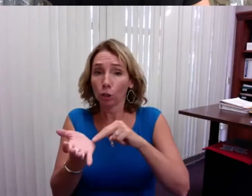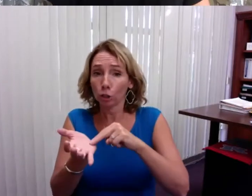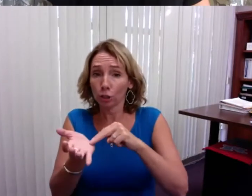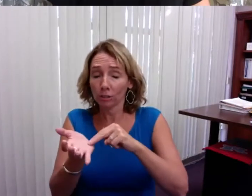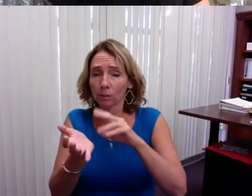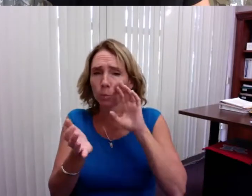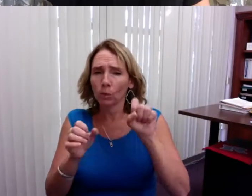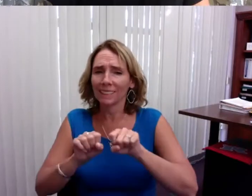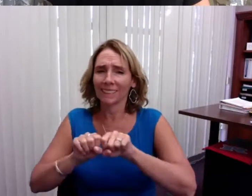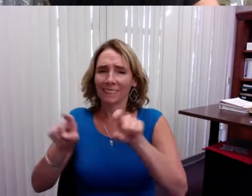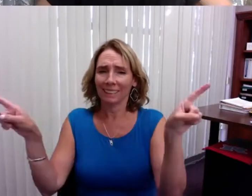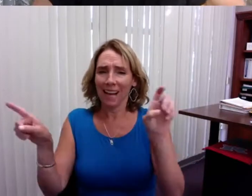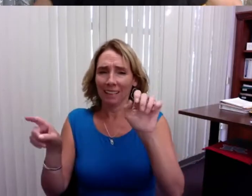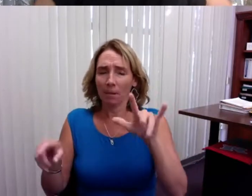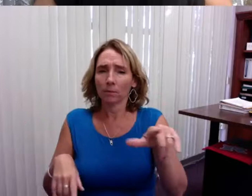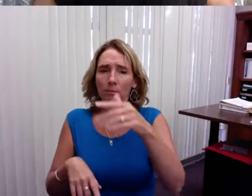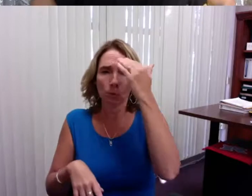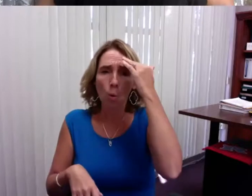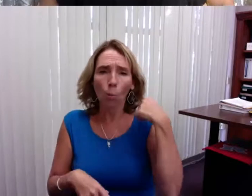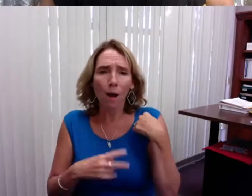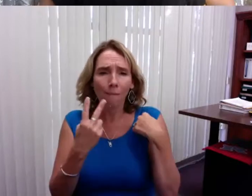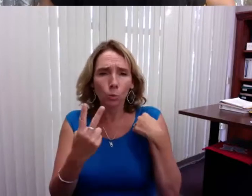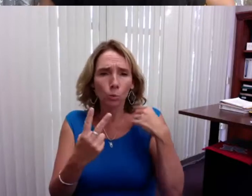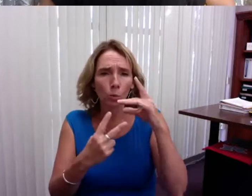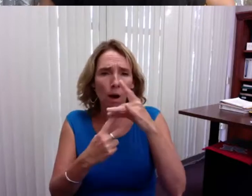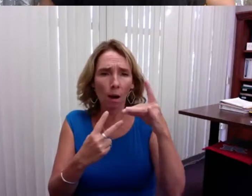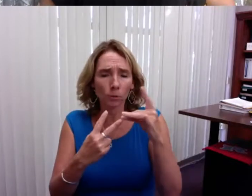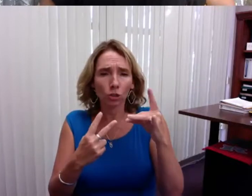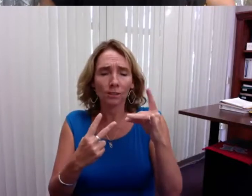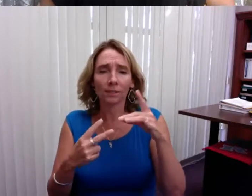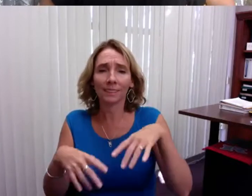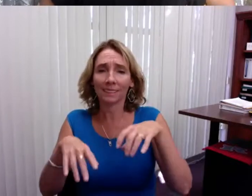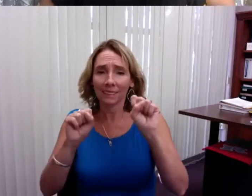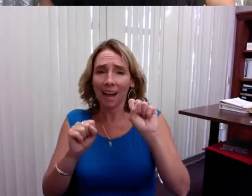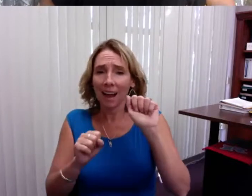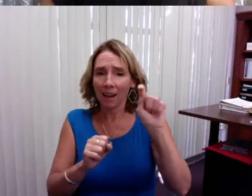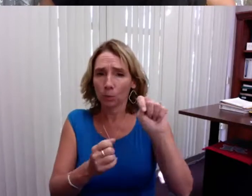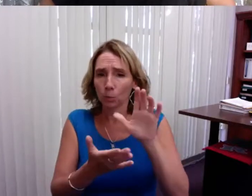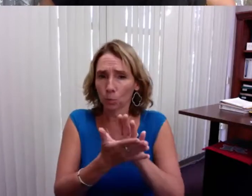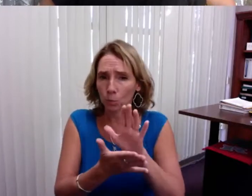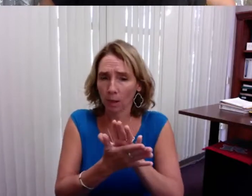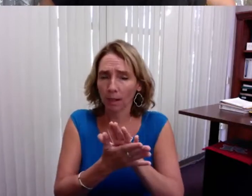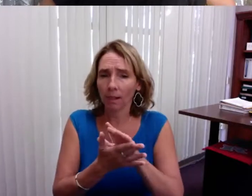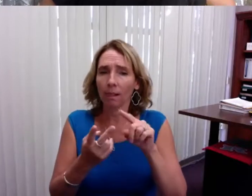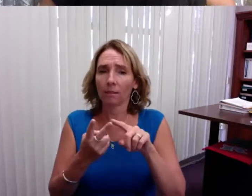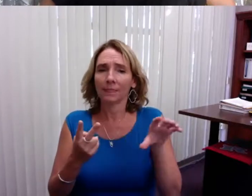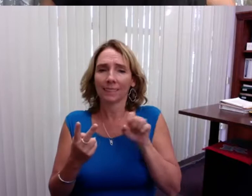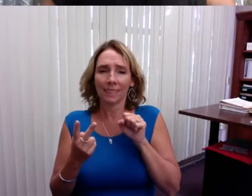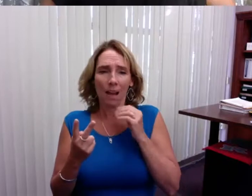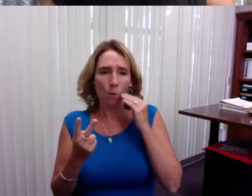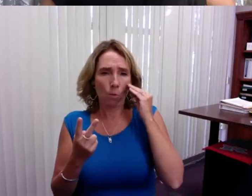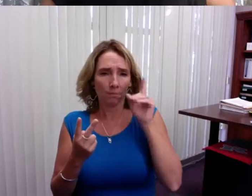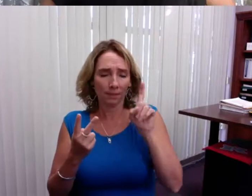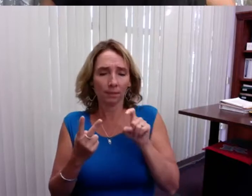And I will make sure that our nurses send out an email. We do have two options. You can take it